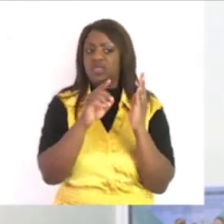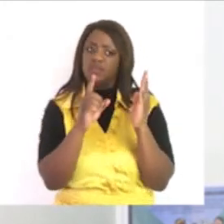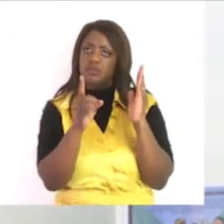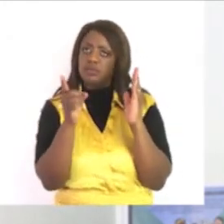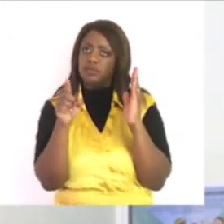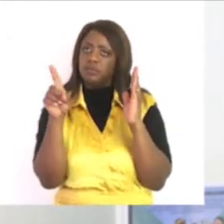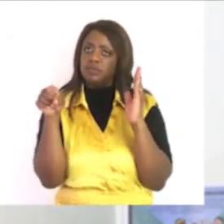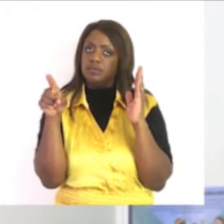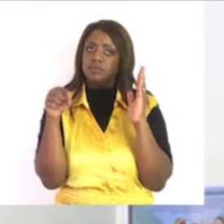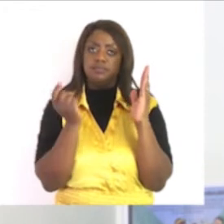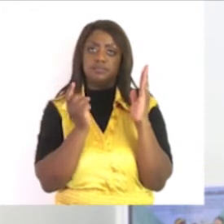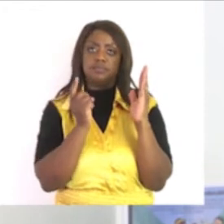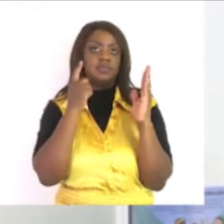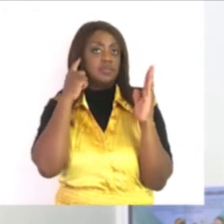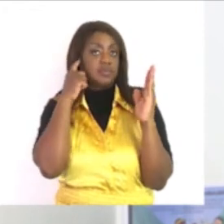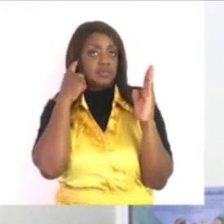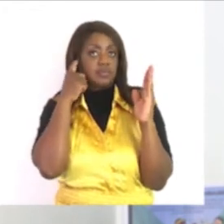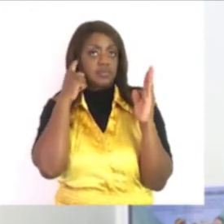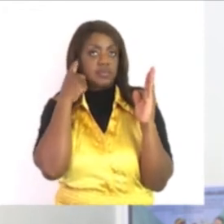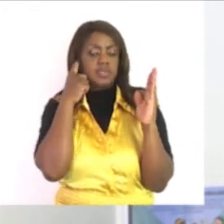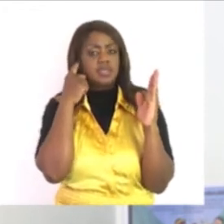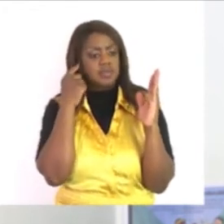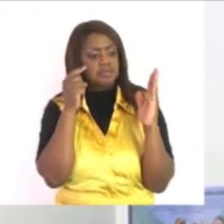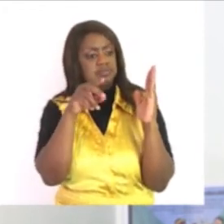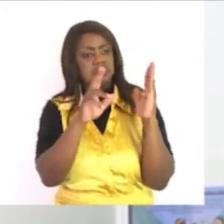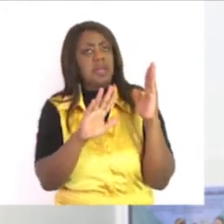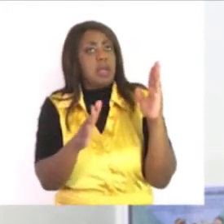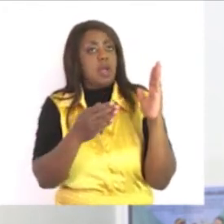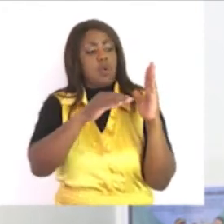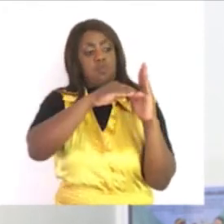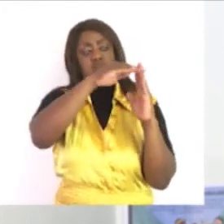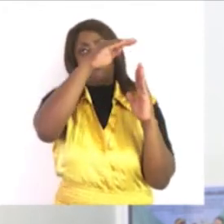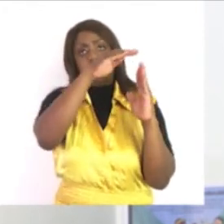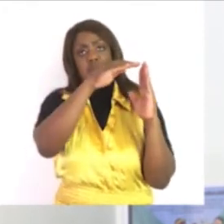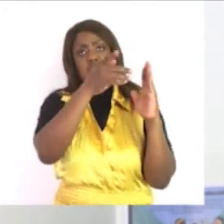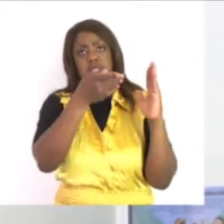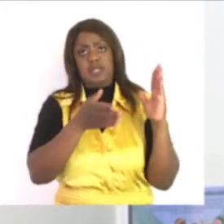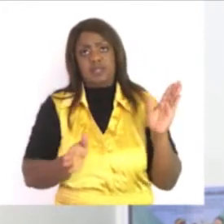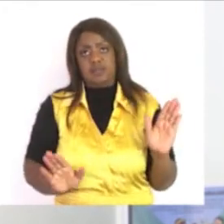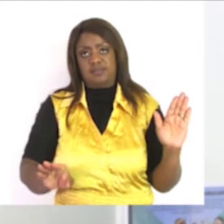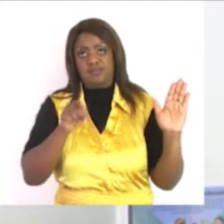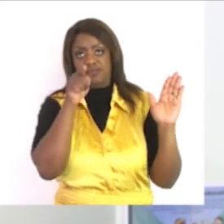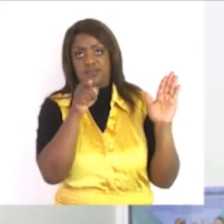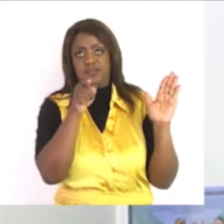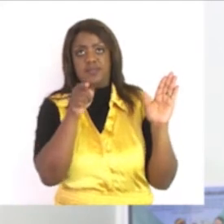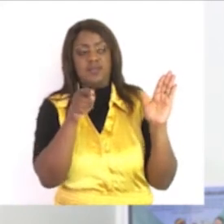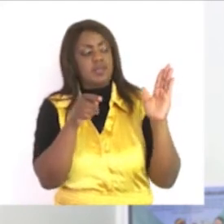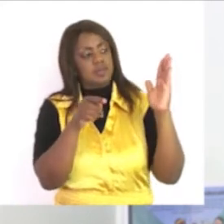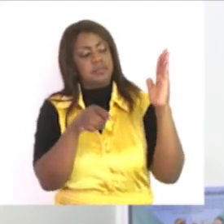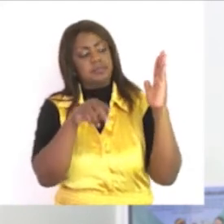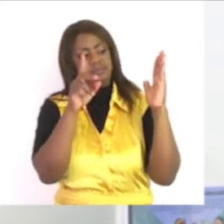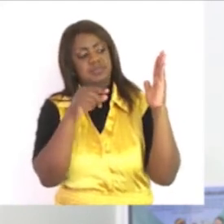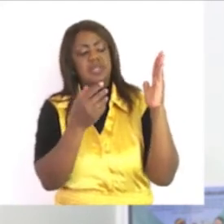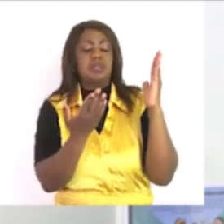give a better guess. You just need to stand straight. I can see that maybe if I have to guess, I would say